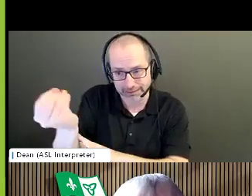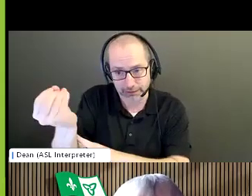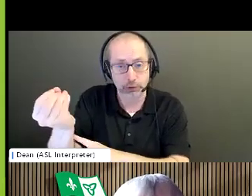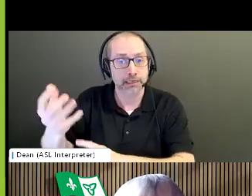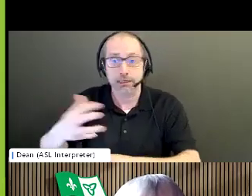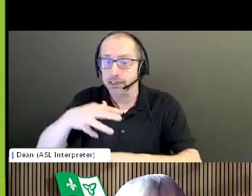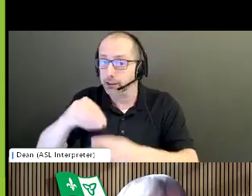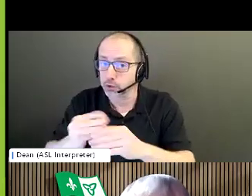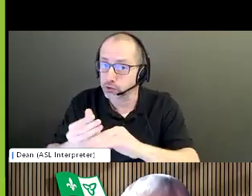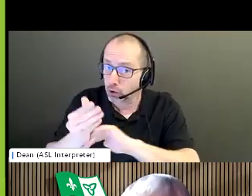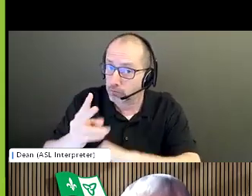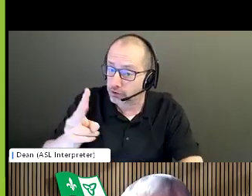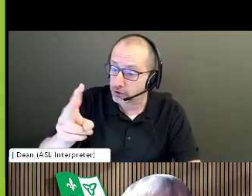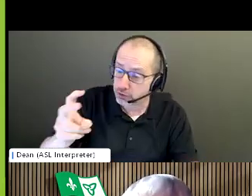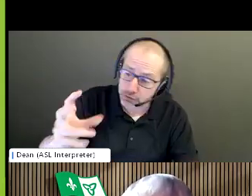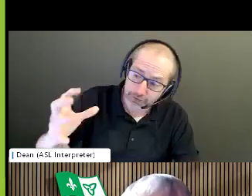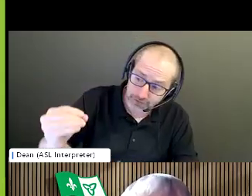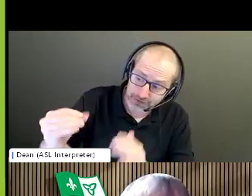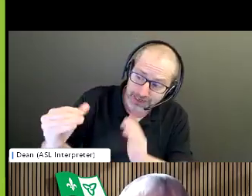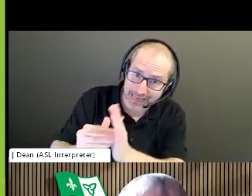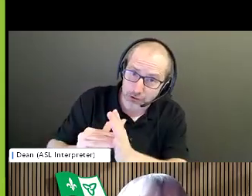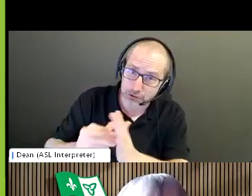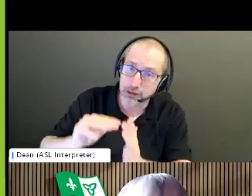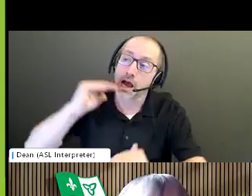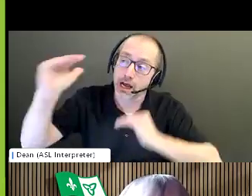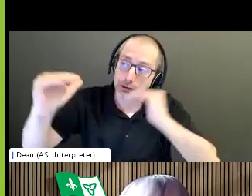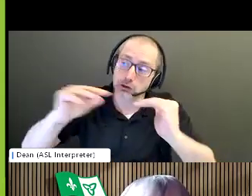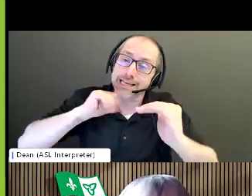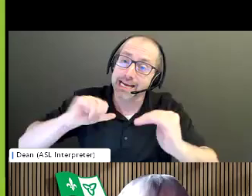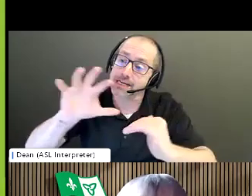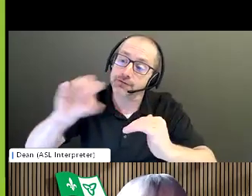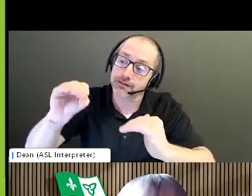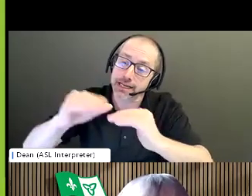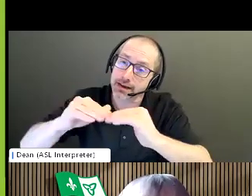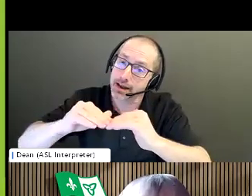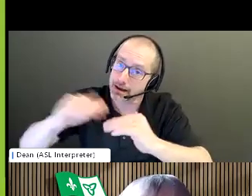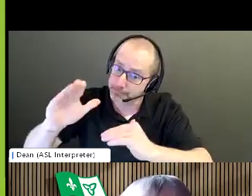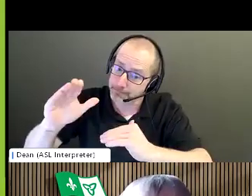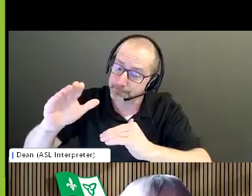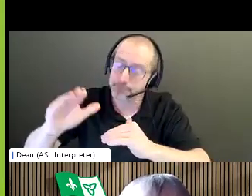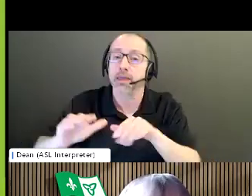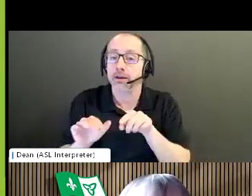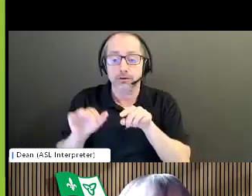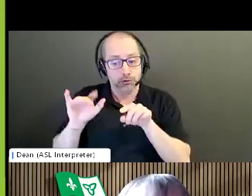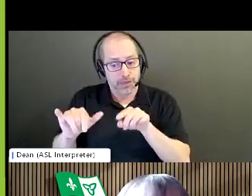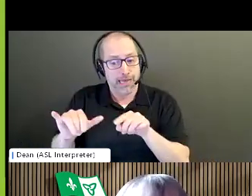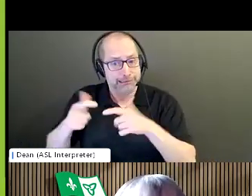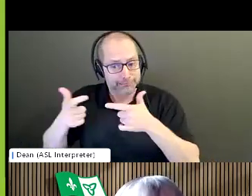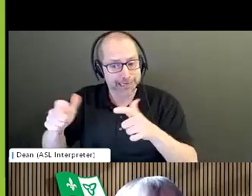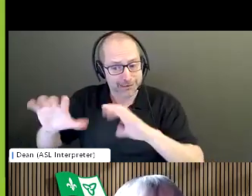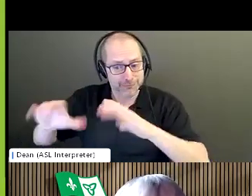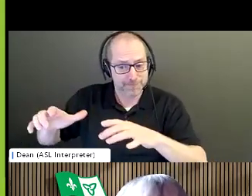than 250,000 adults aged 50 and over. So there's quite a population